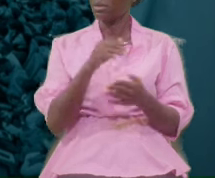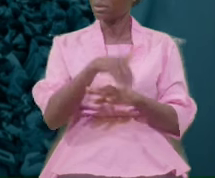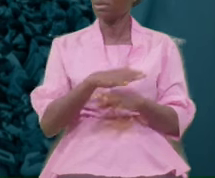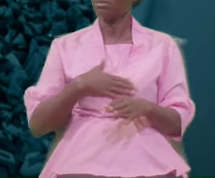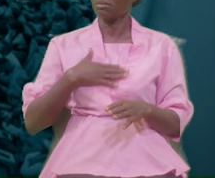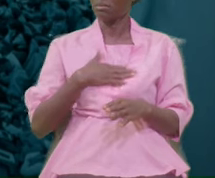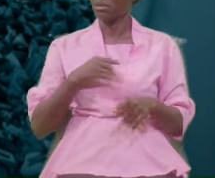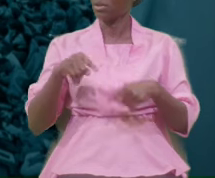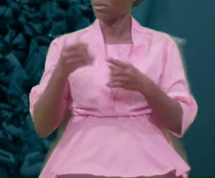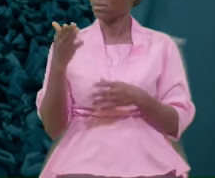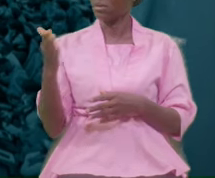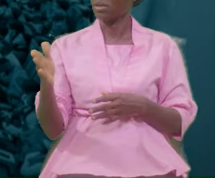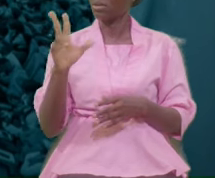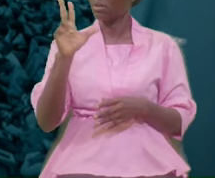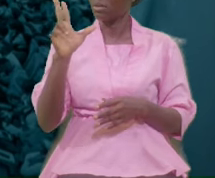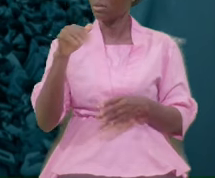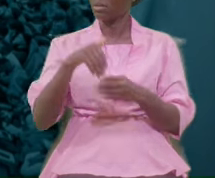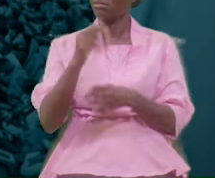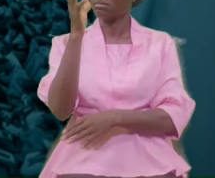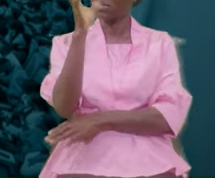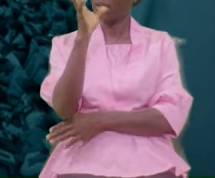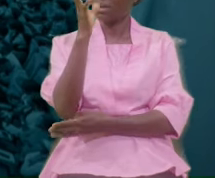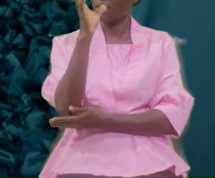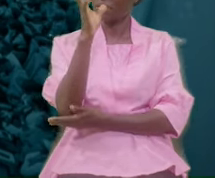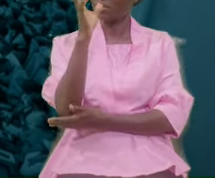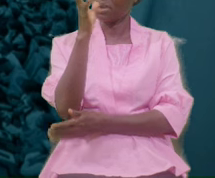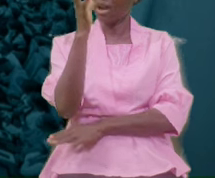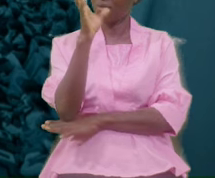afternoon tomorrow in the main